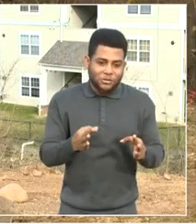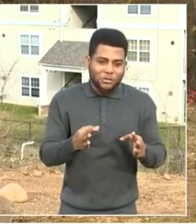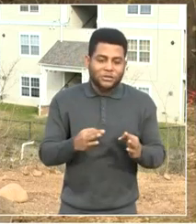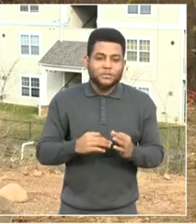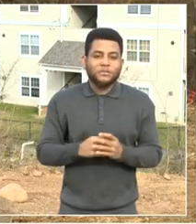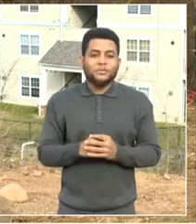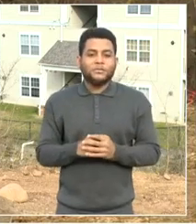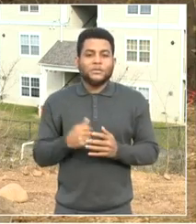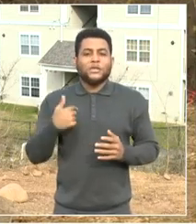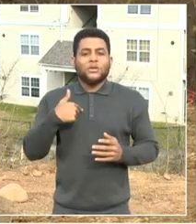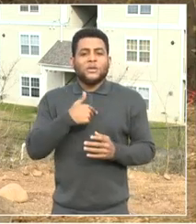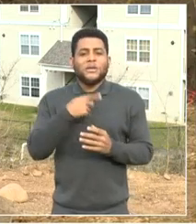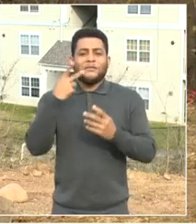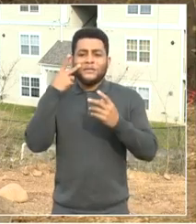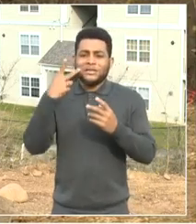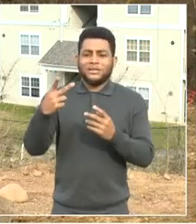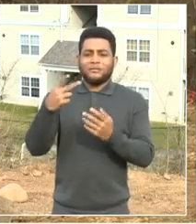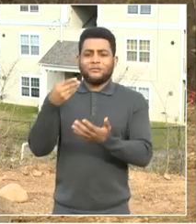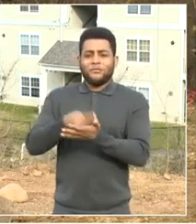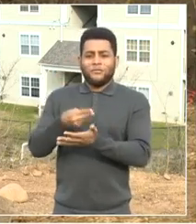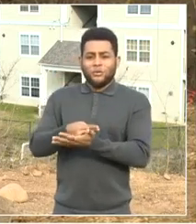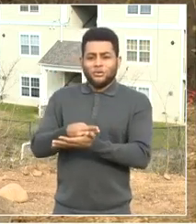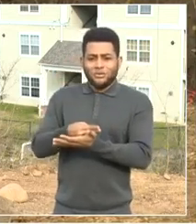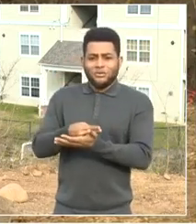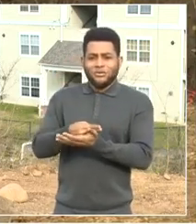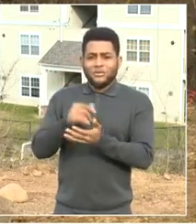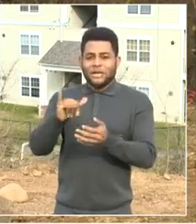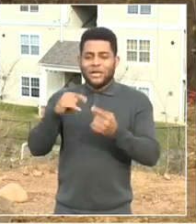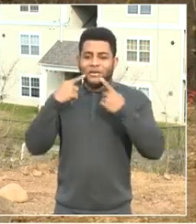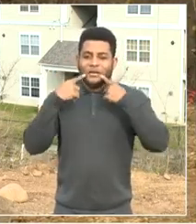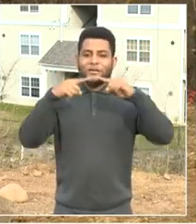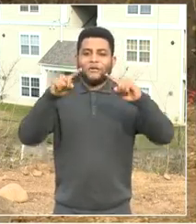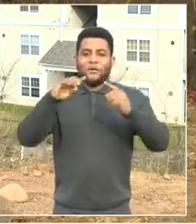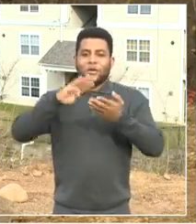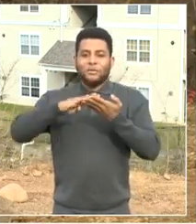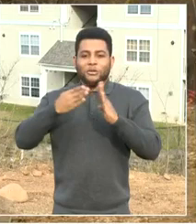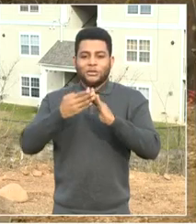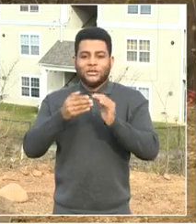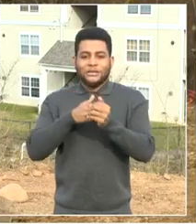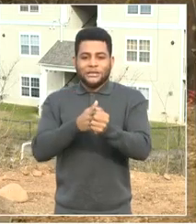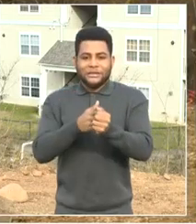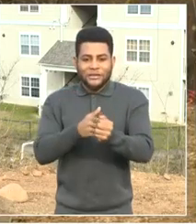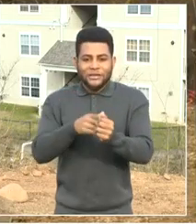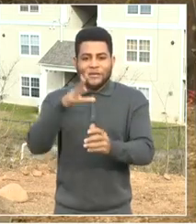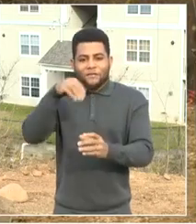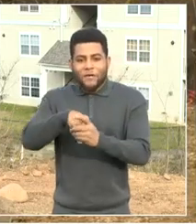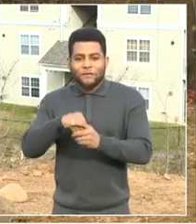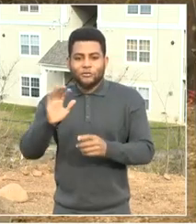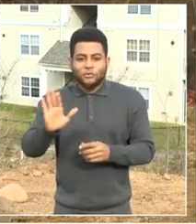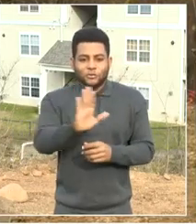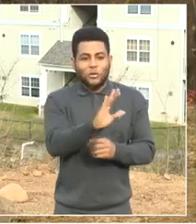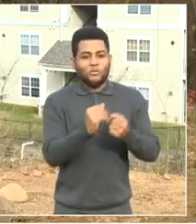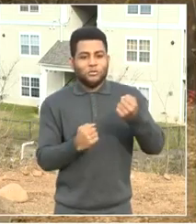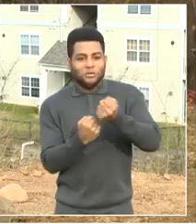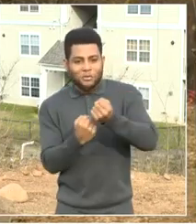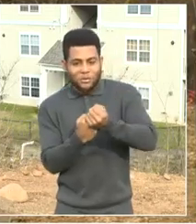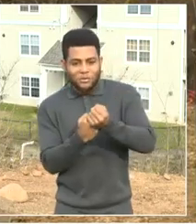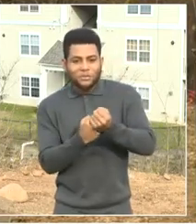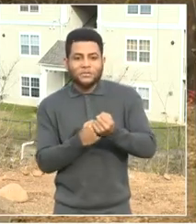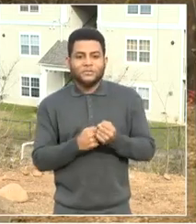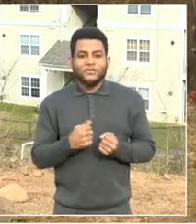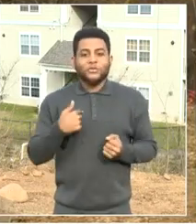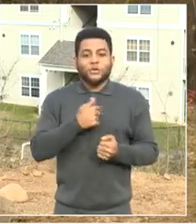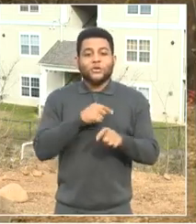community land trusts have municipal support. And so, Mayor Bowser, we're thankful for your administration's support, and we look forward to working with staff